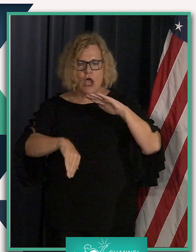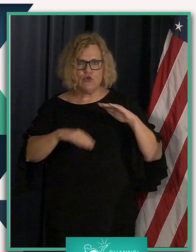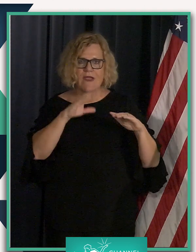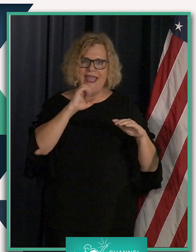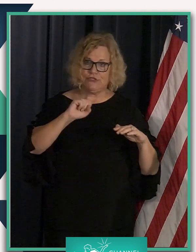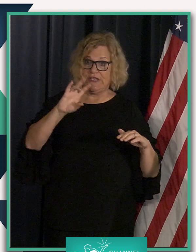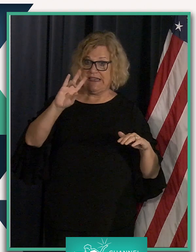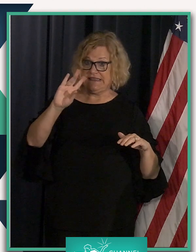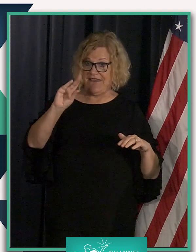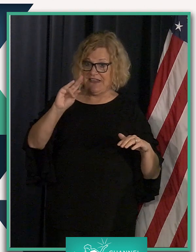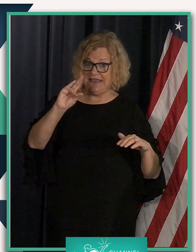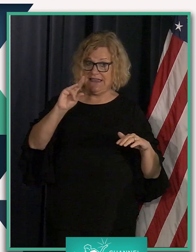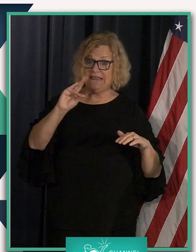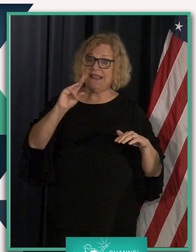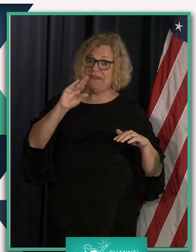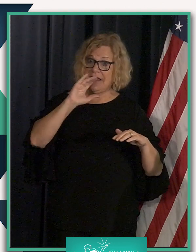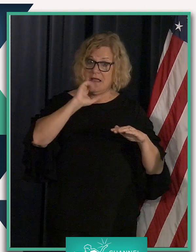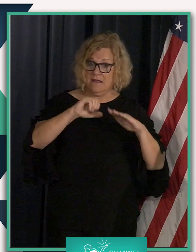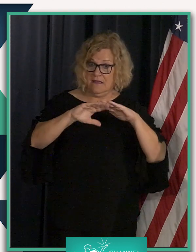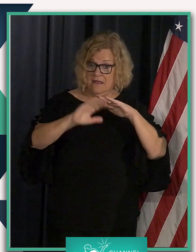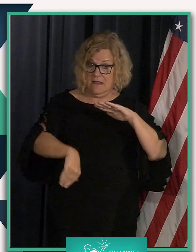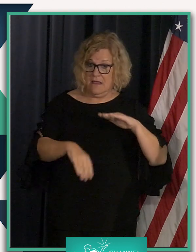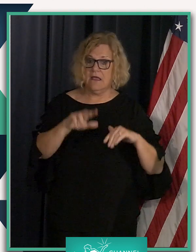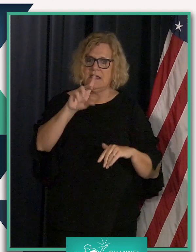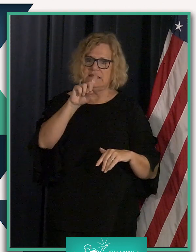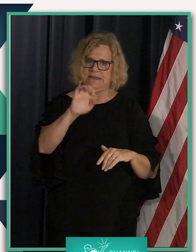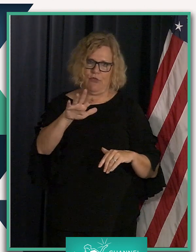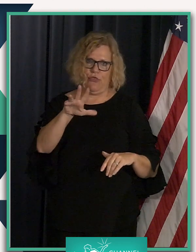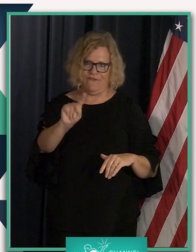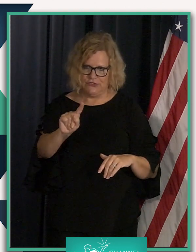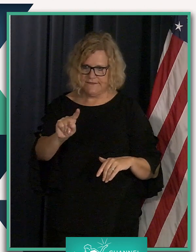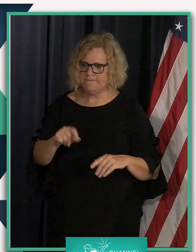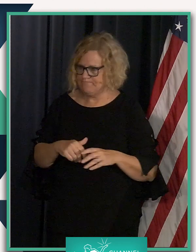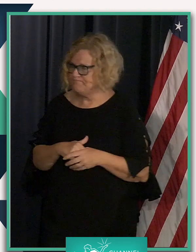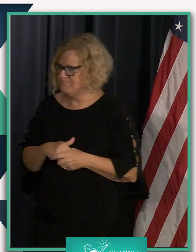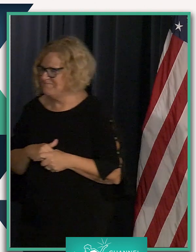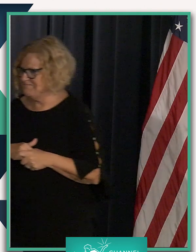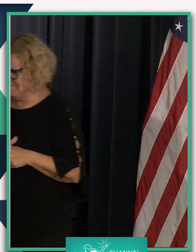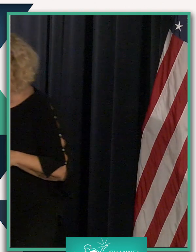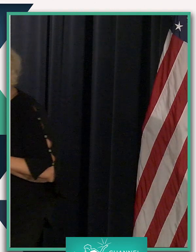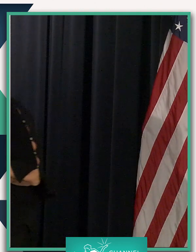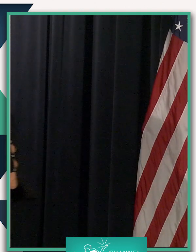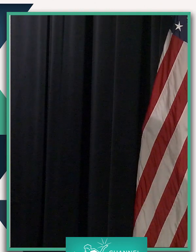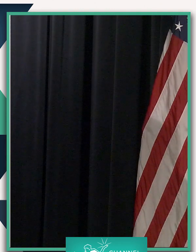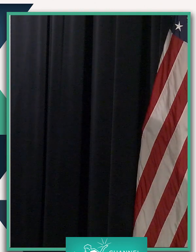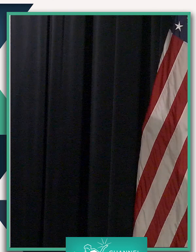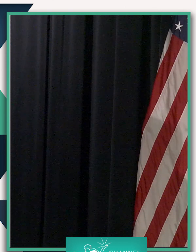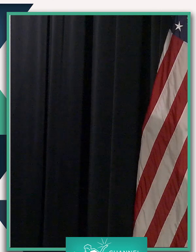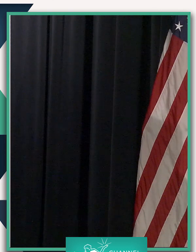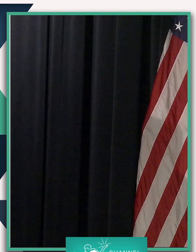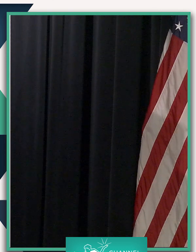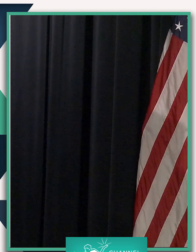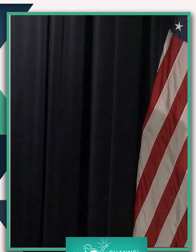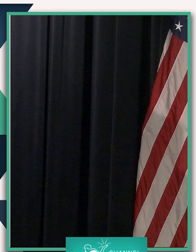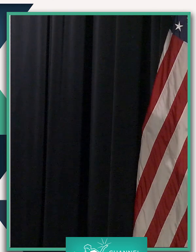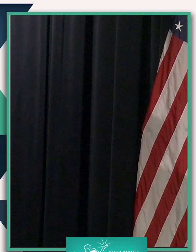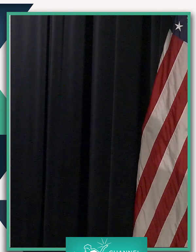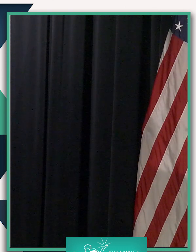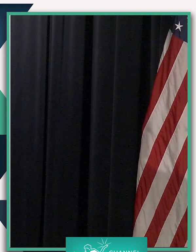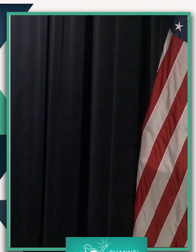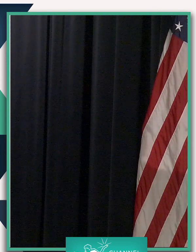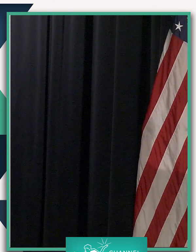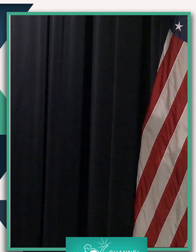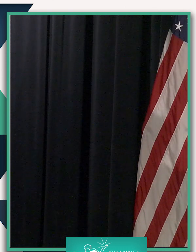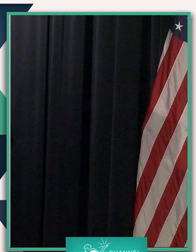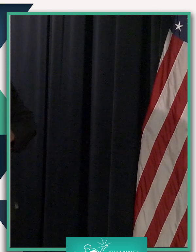of 17 and under on December 31st. To claim the money for a new baby, of course, you have to tell the IRS. They